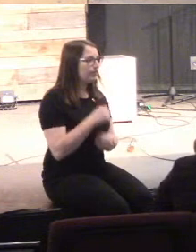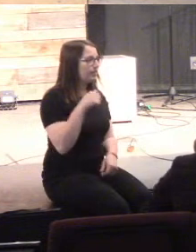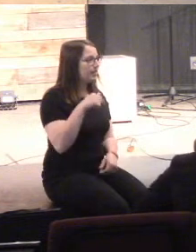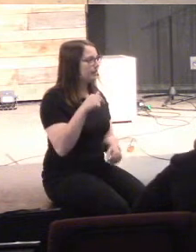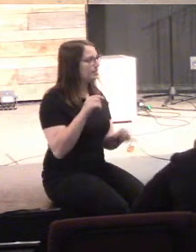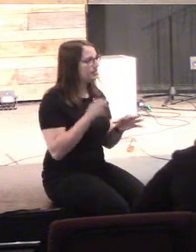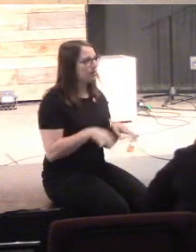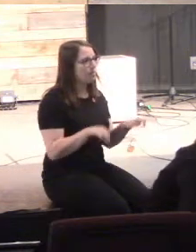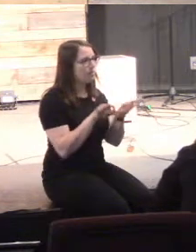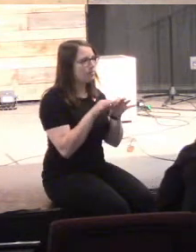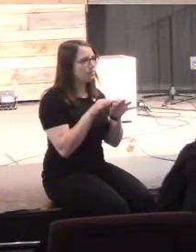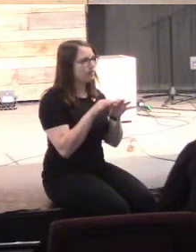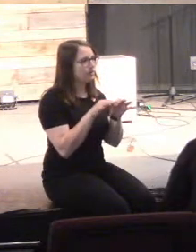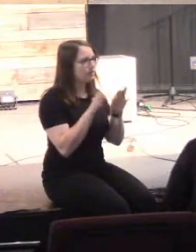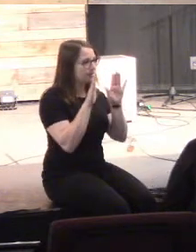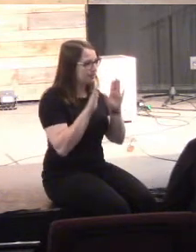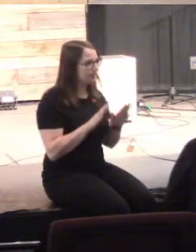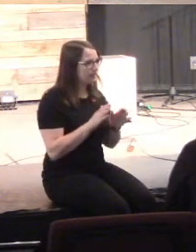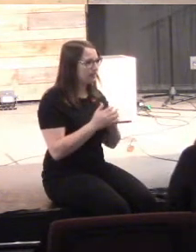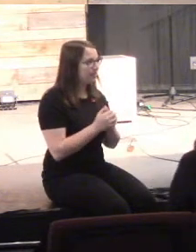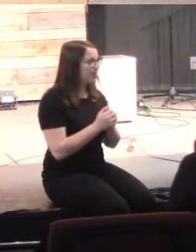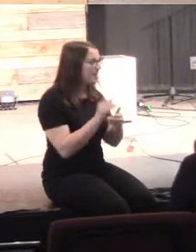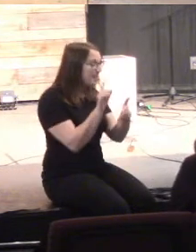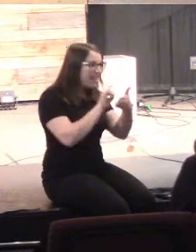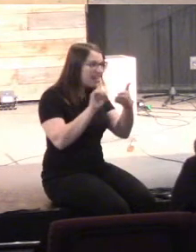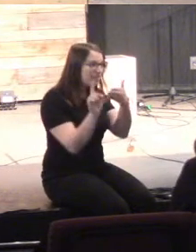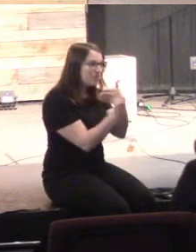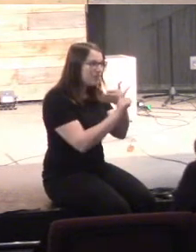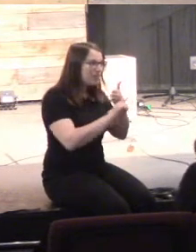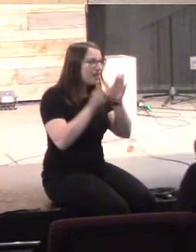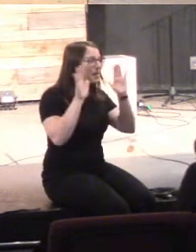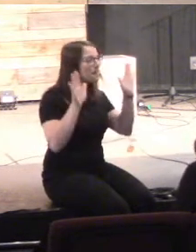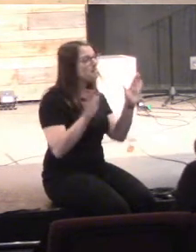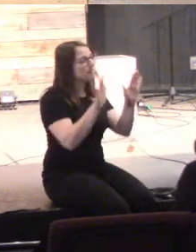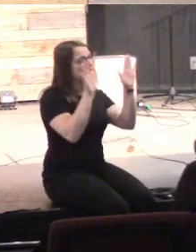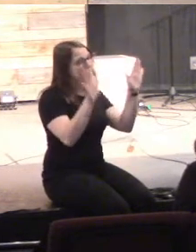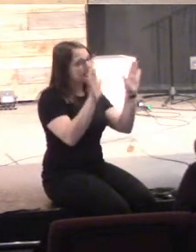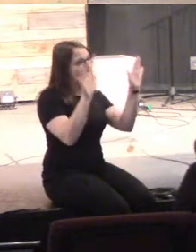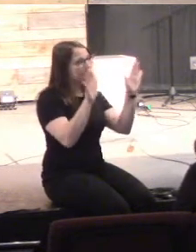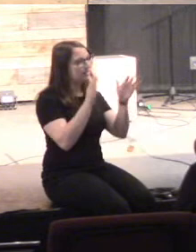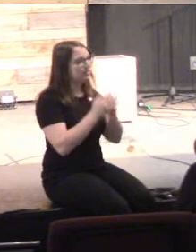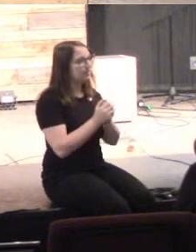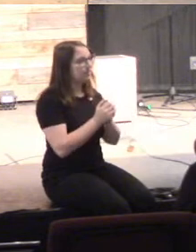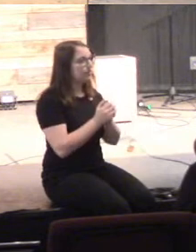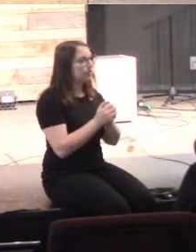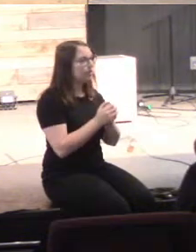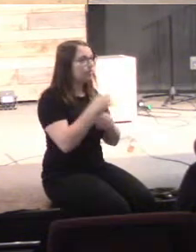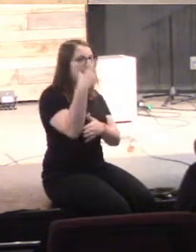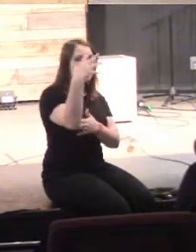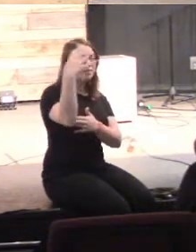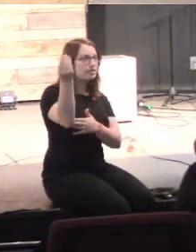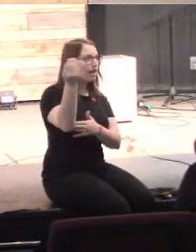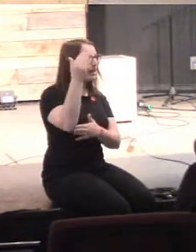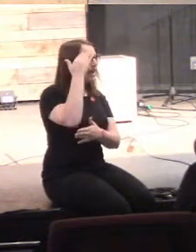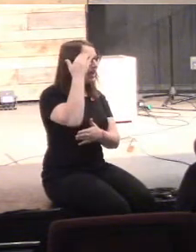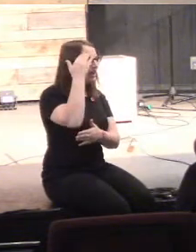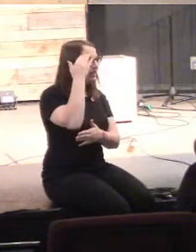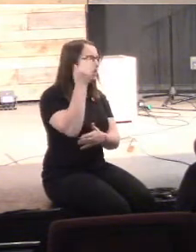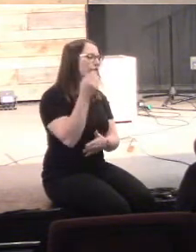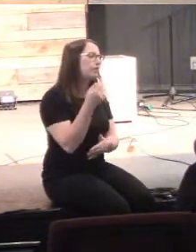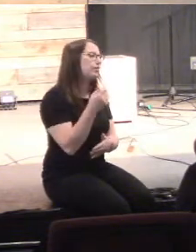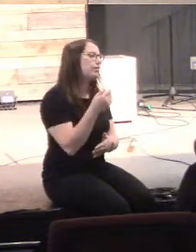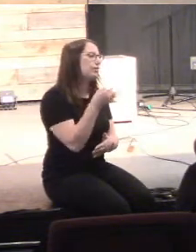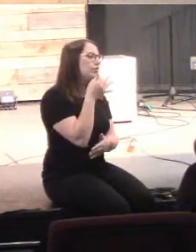an amazing time next week. As we will be right out here. I know we had the announcements.